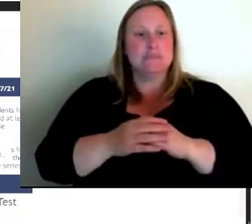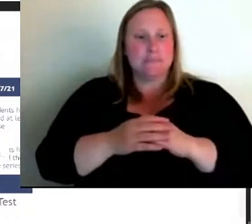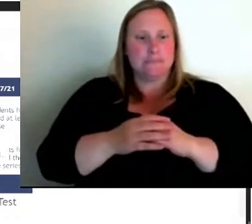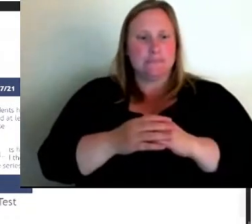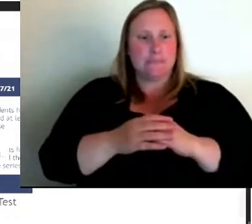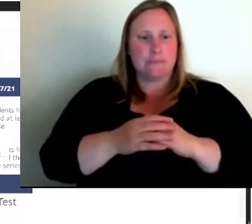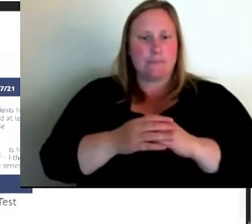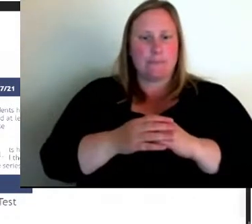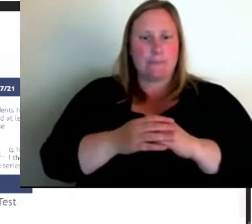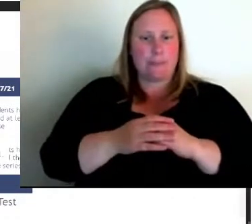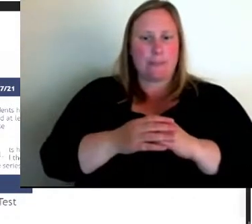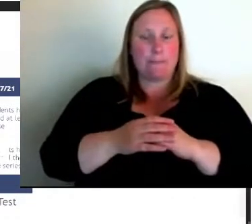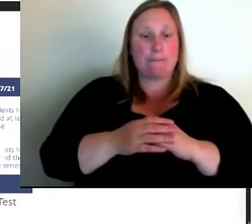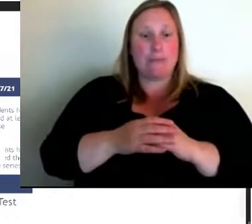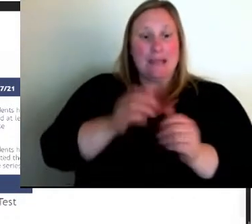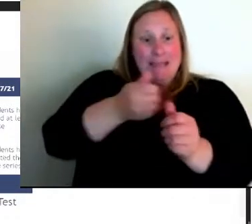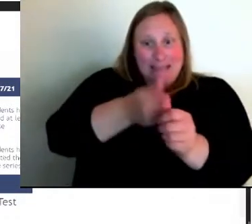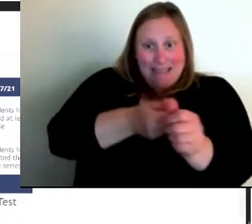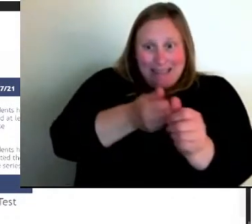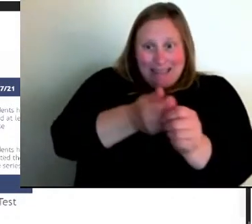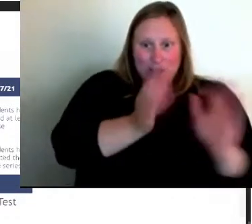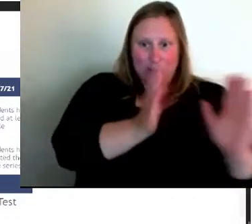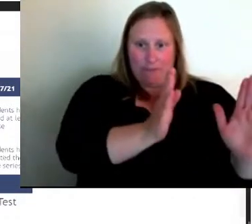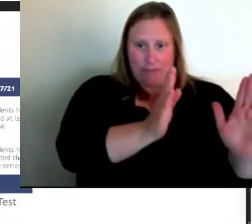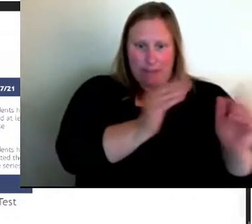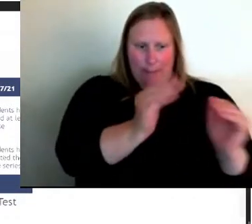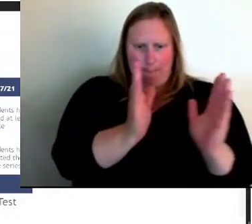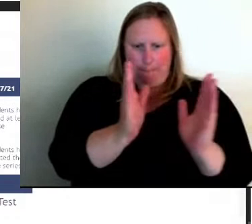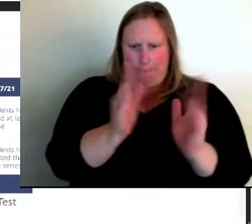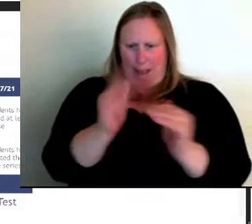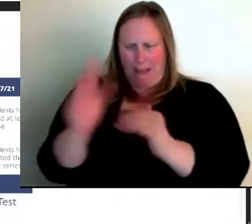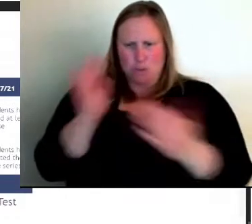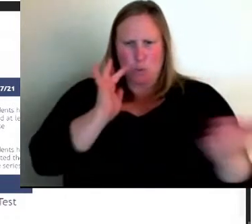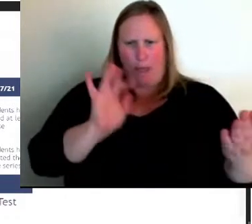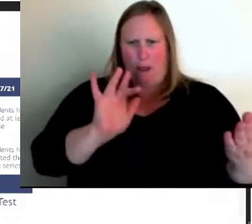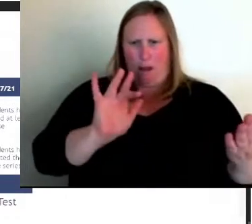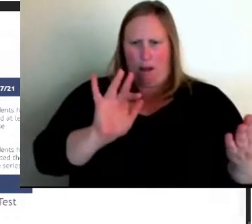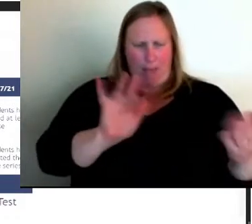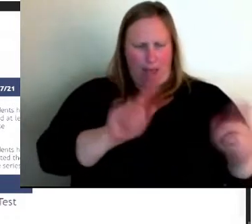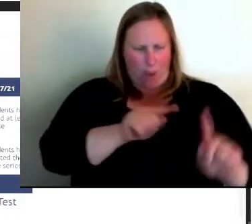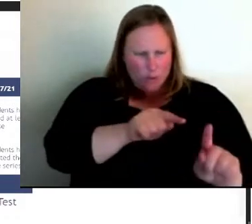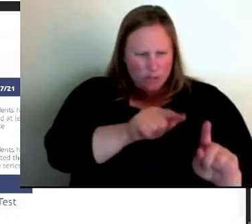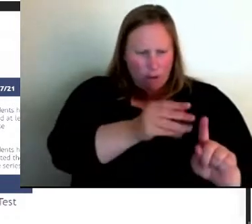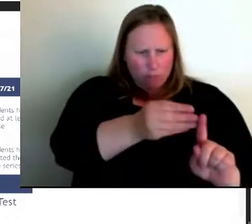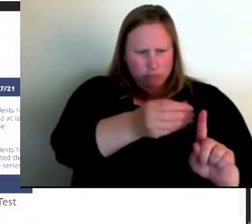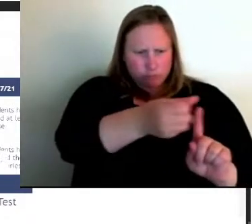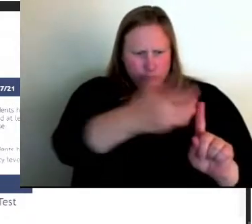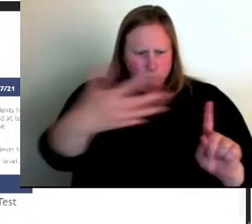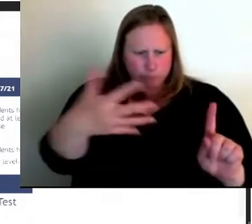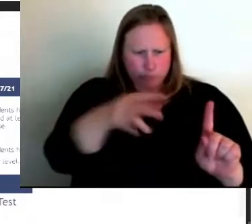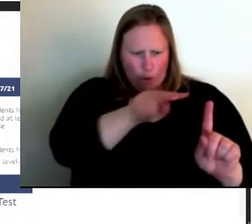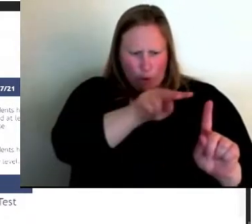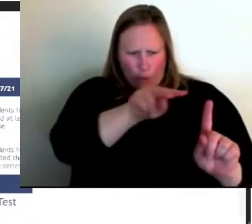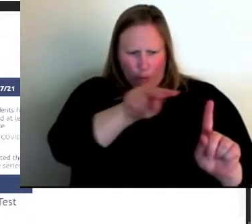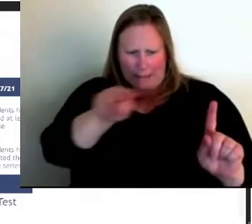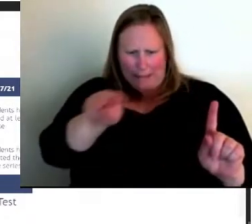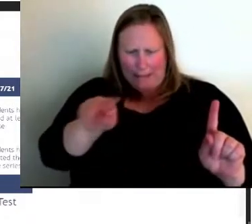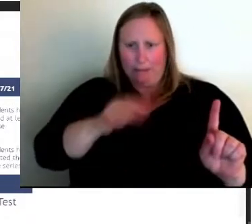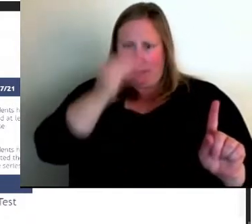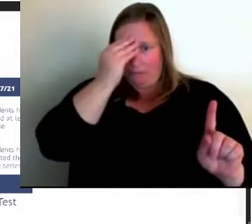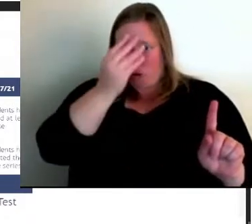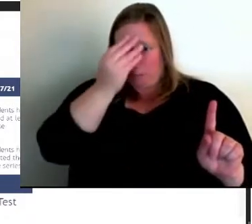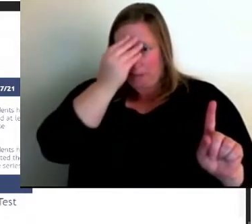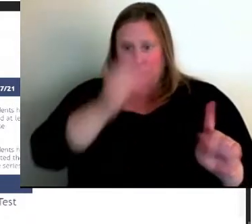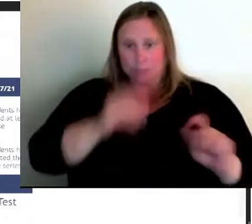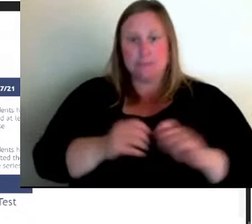website, each of these has nice hover features so you can get additional information as you move through the dashboard.